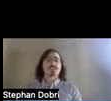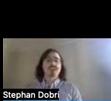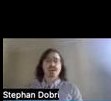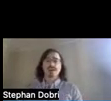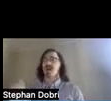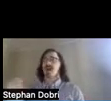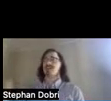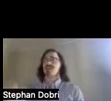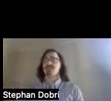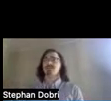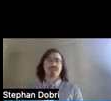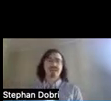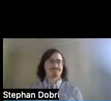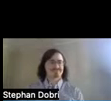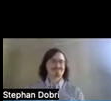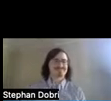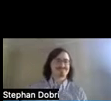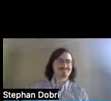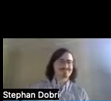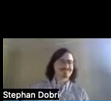So with that, I will pass it on to Beata.